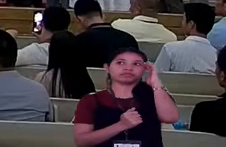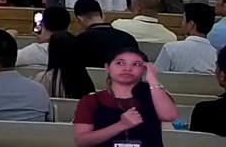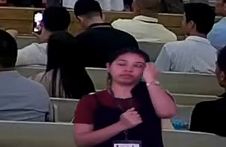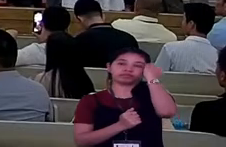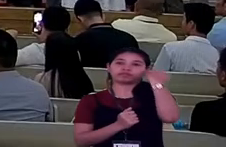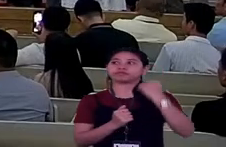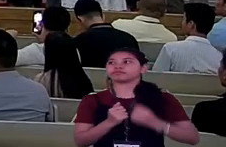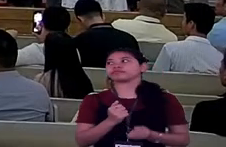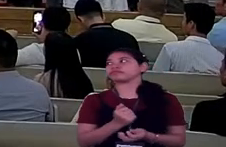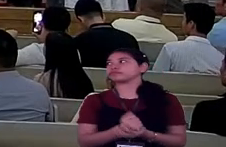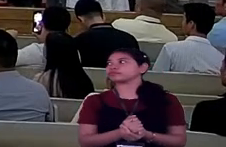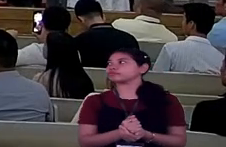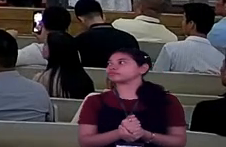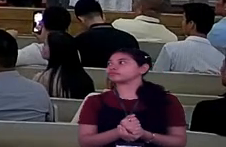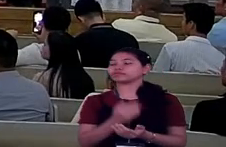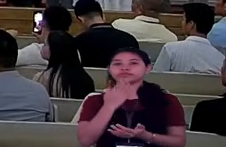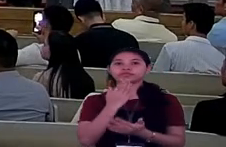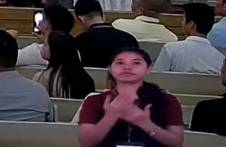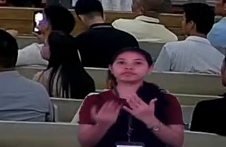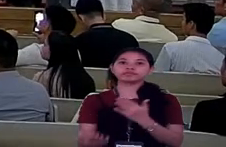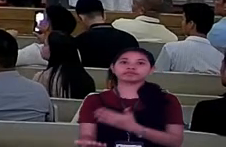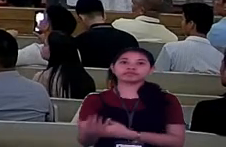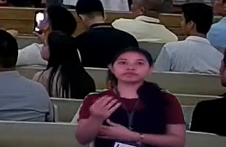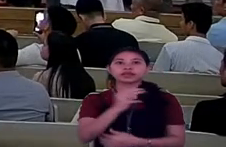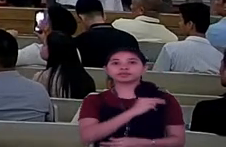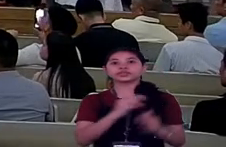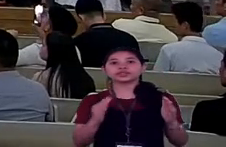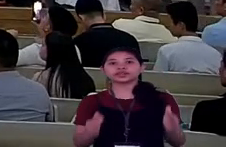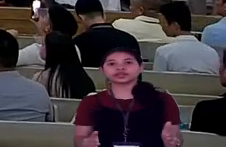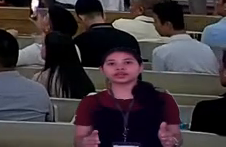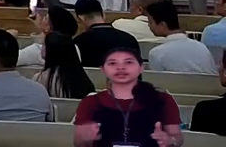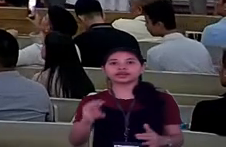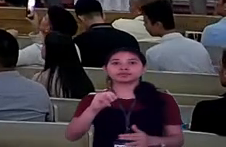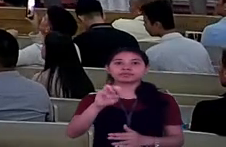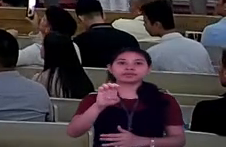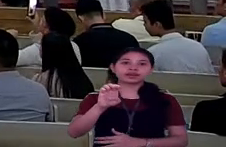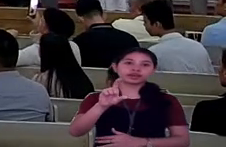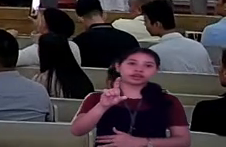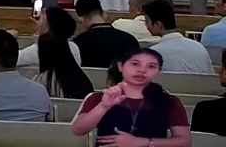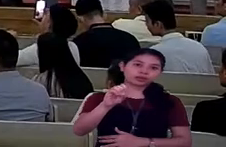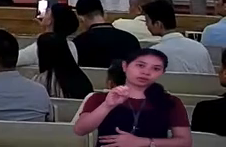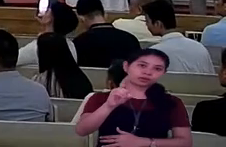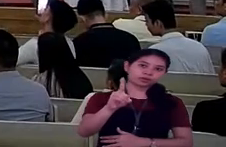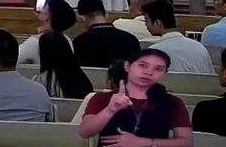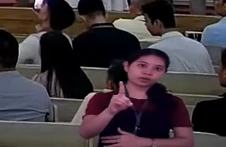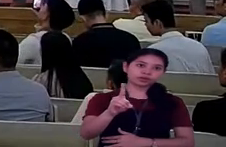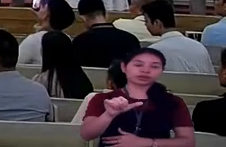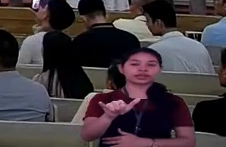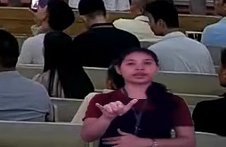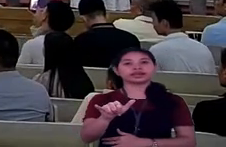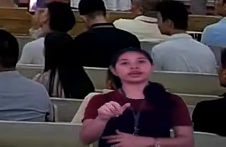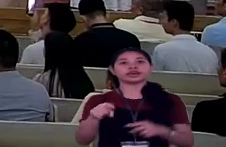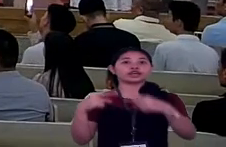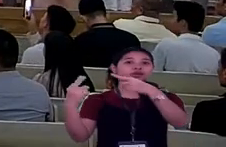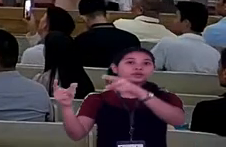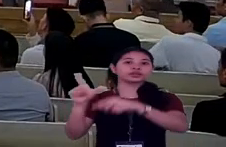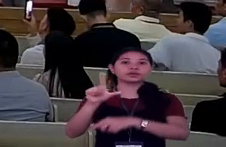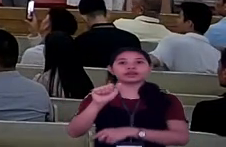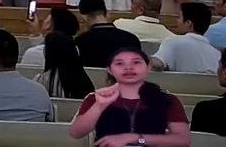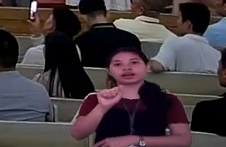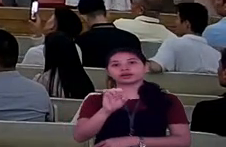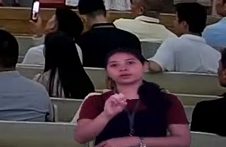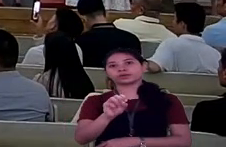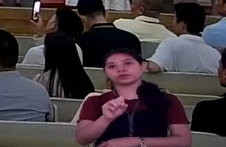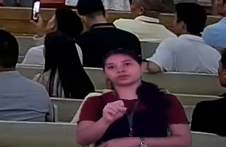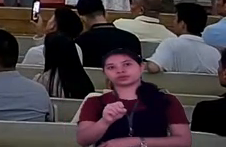Amen. Cambodia. Good morning, church. I am Melody Ann Loro, your single lady missionary to Laos. I am from Bethany Baptist Church, Taguig, under